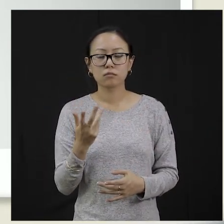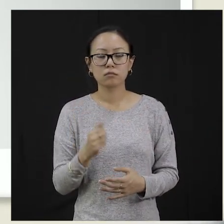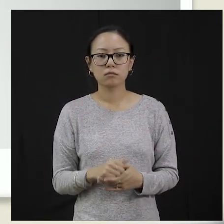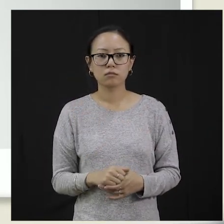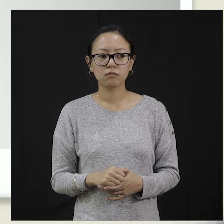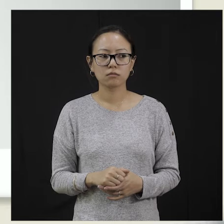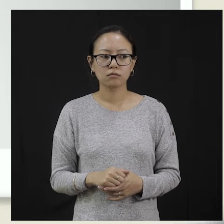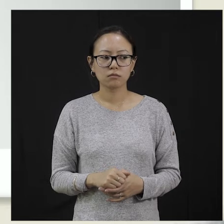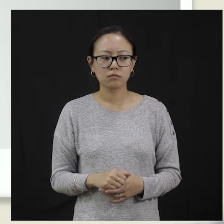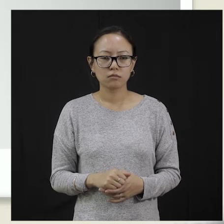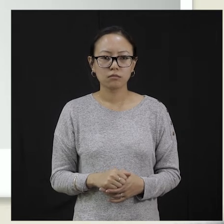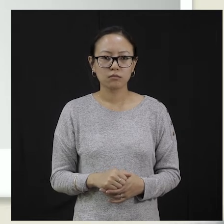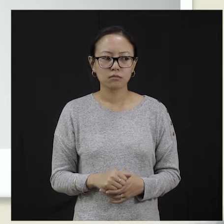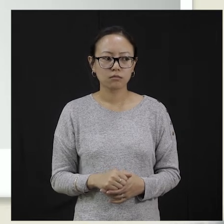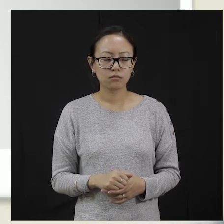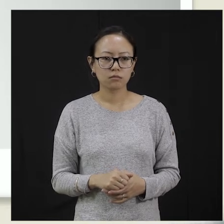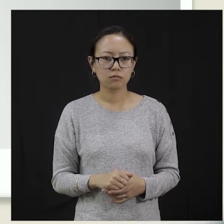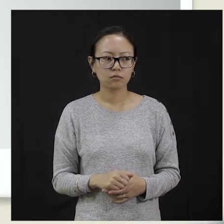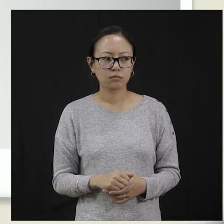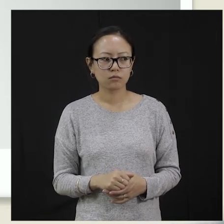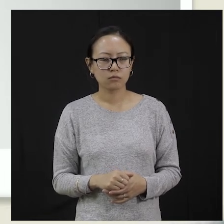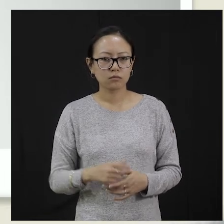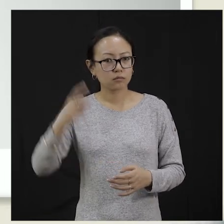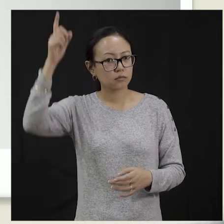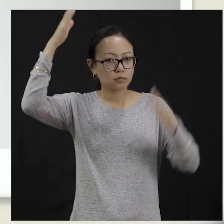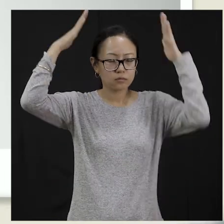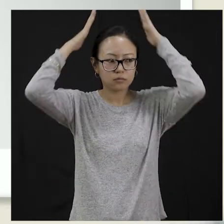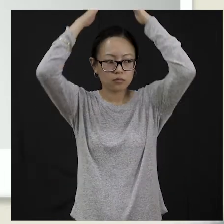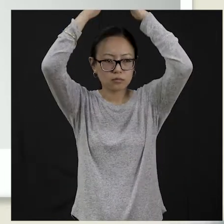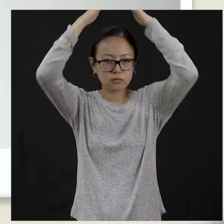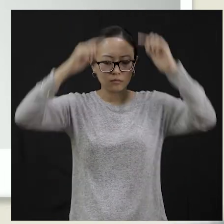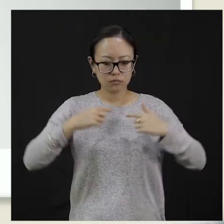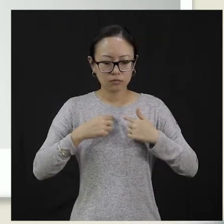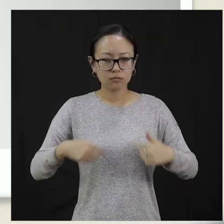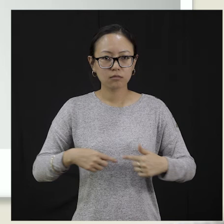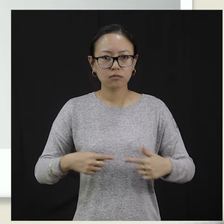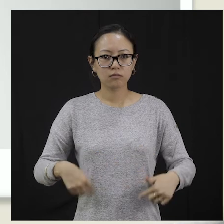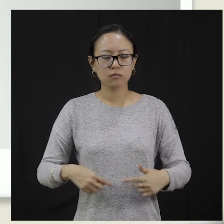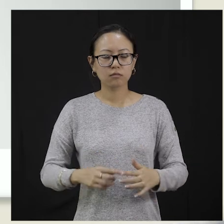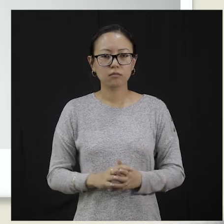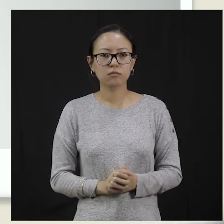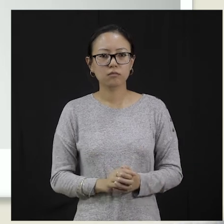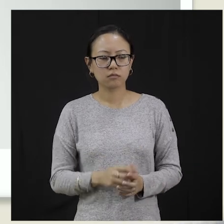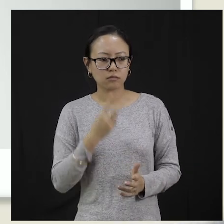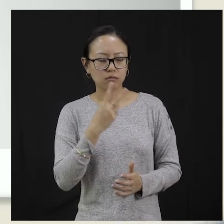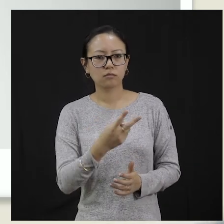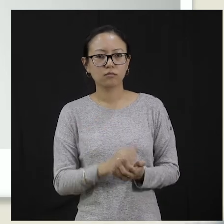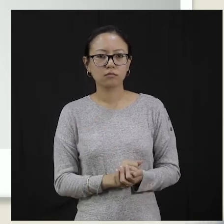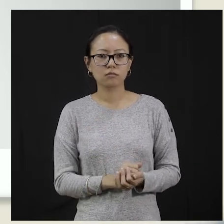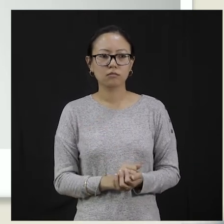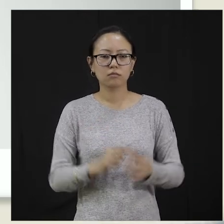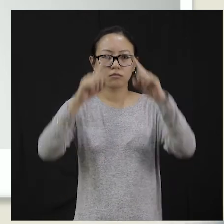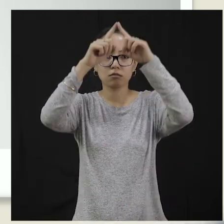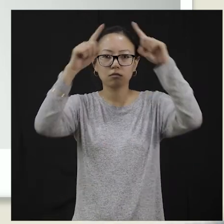color. Green. Yes, count the triangles. As it is 4. 4 triangles are